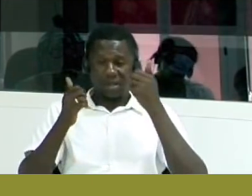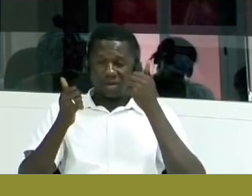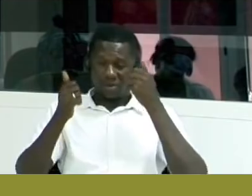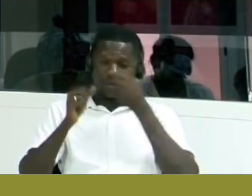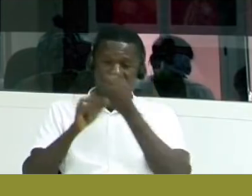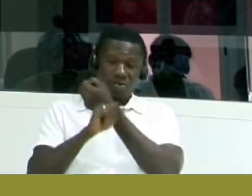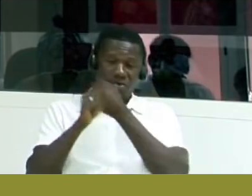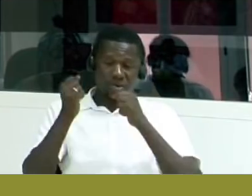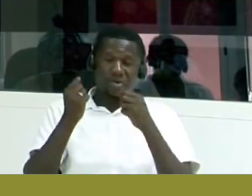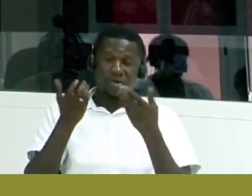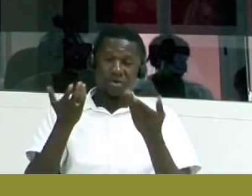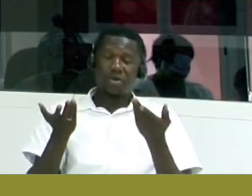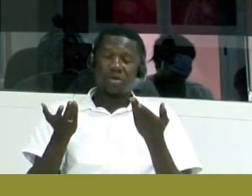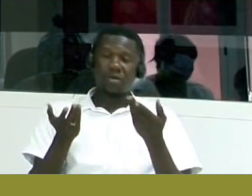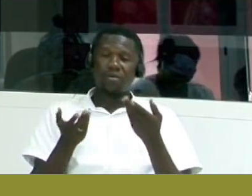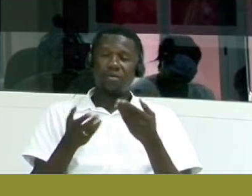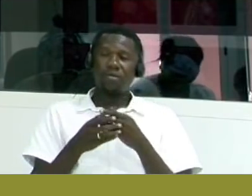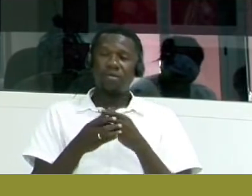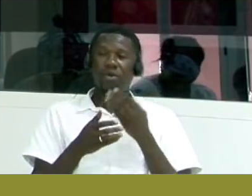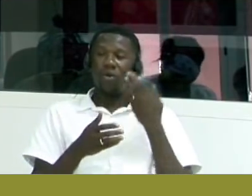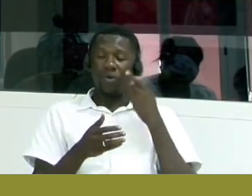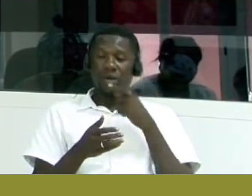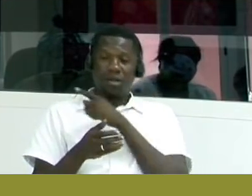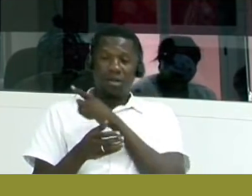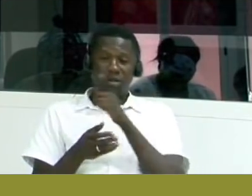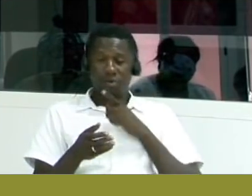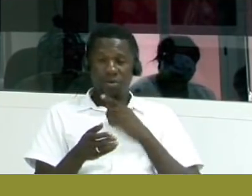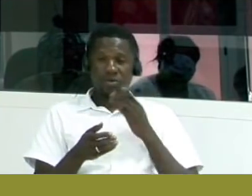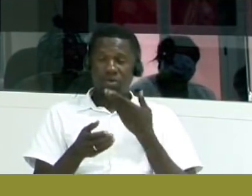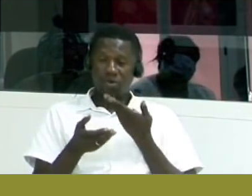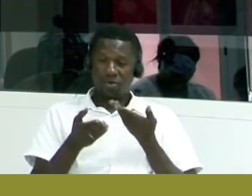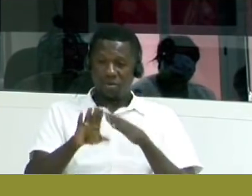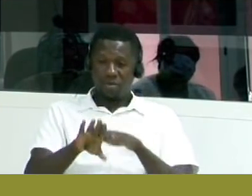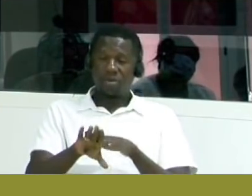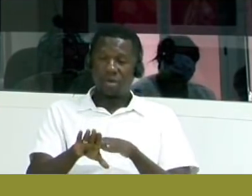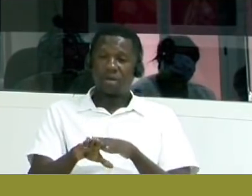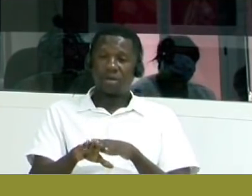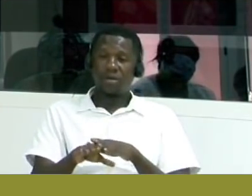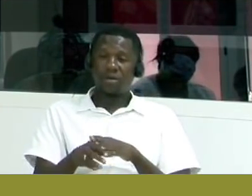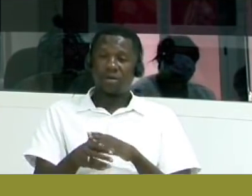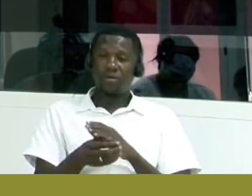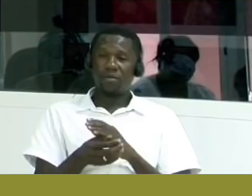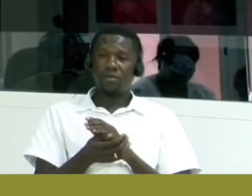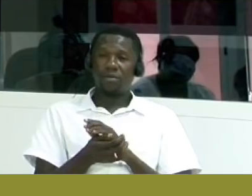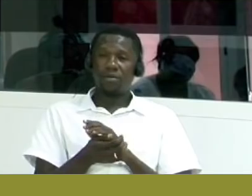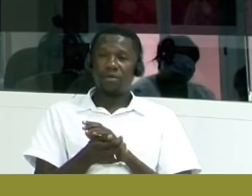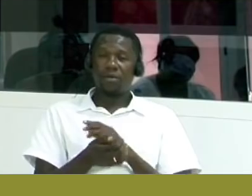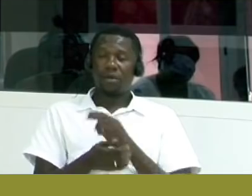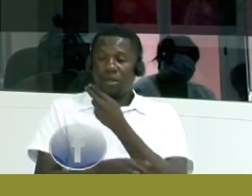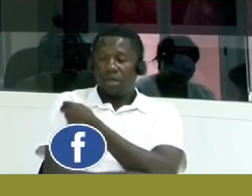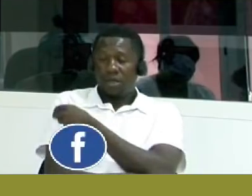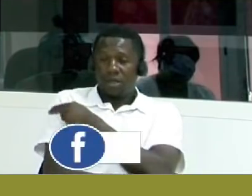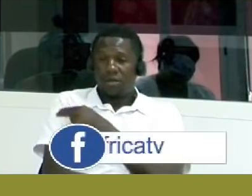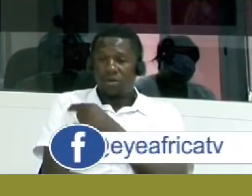I think when they were supposed to bury, the Red Cross chap?